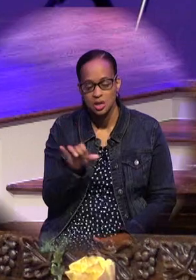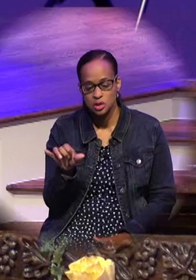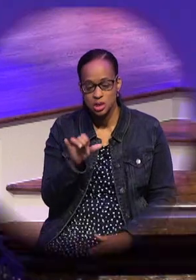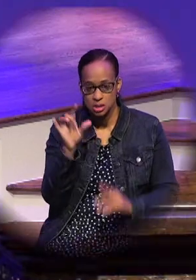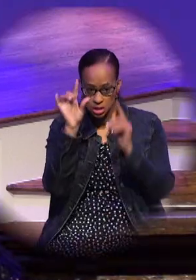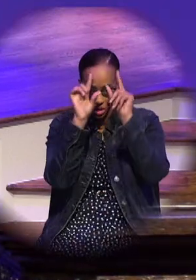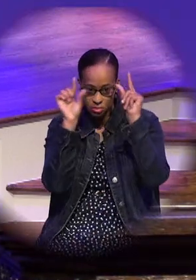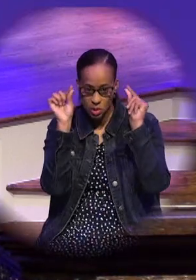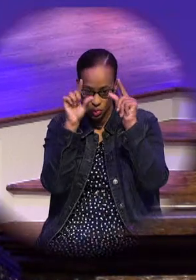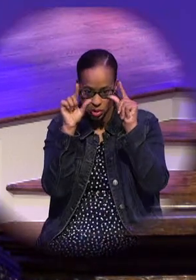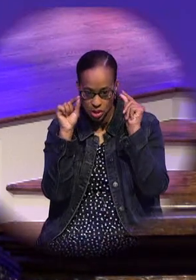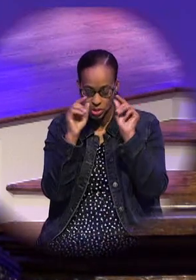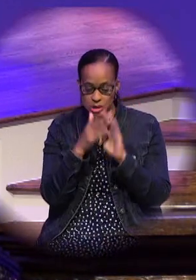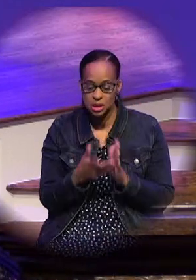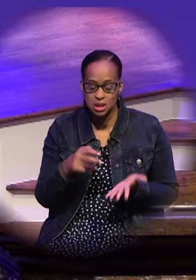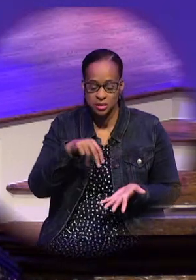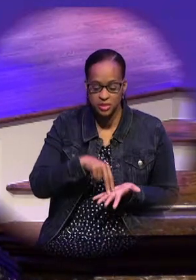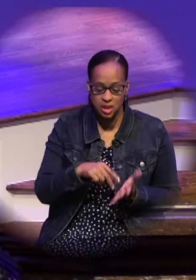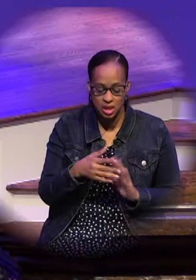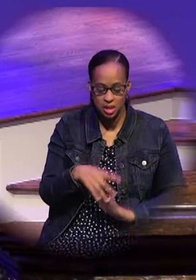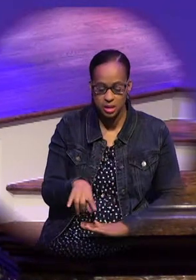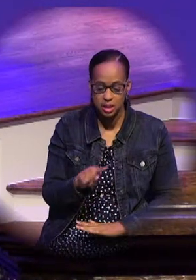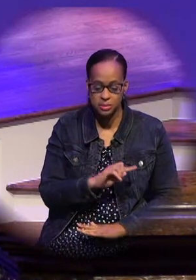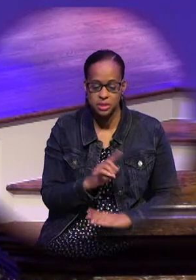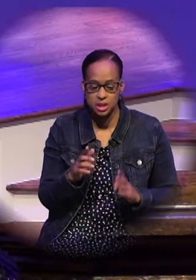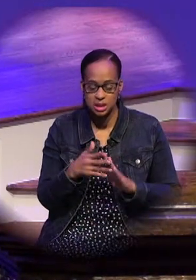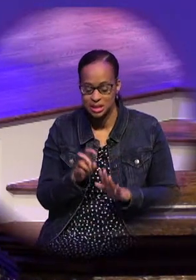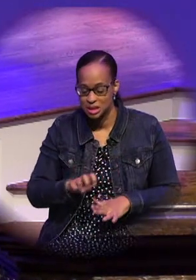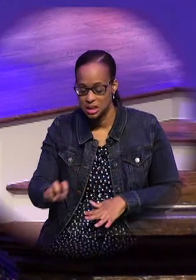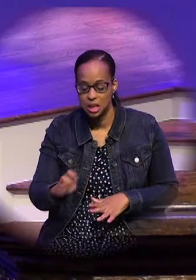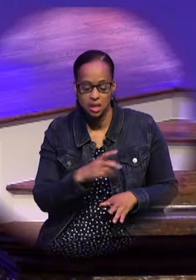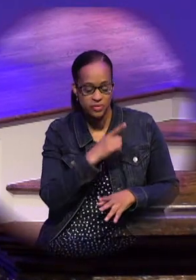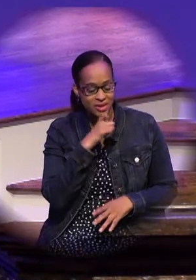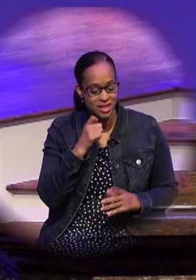Moses lifted up the snake in the desert, so the